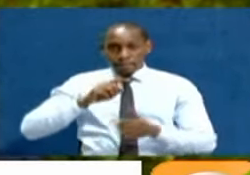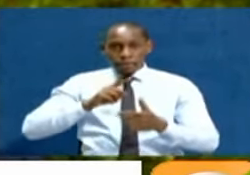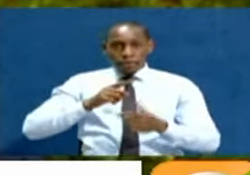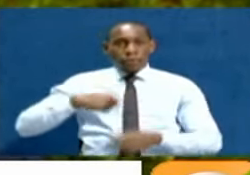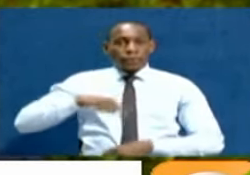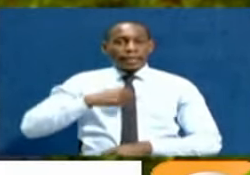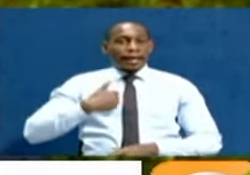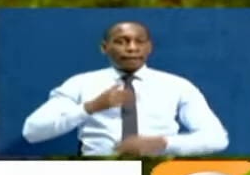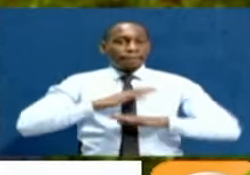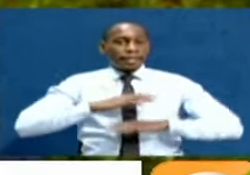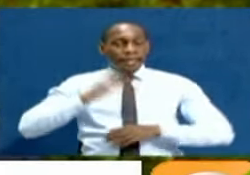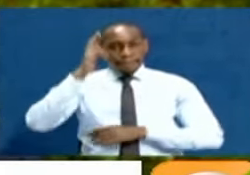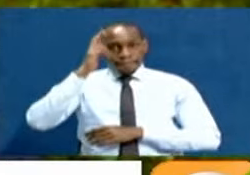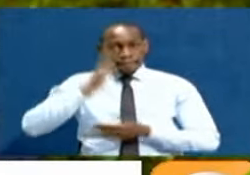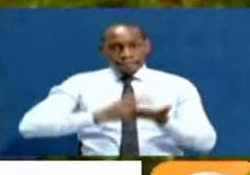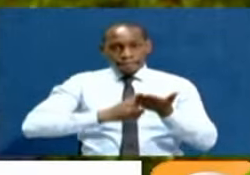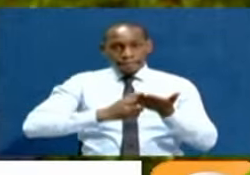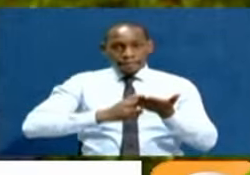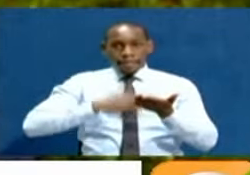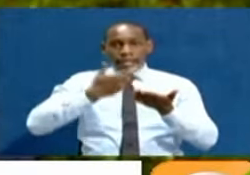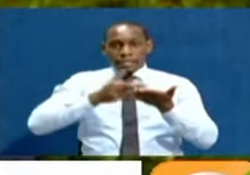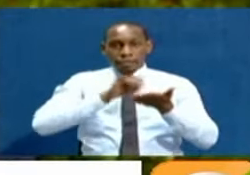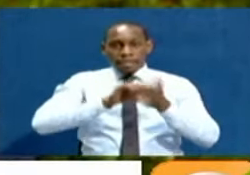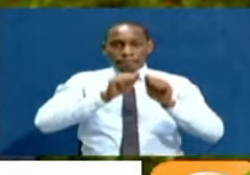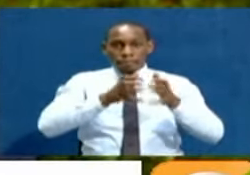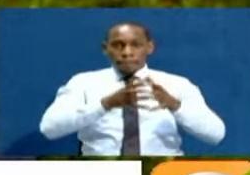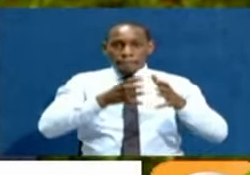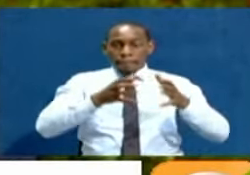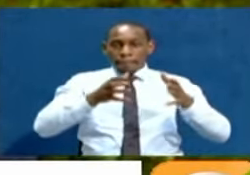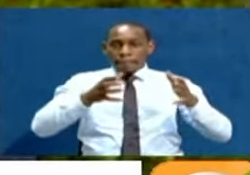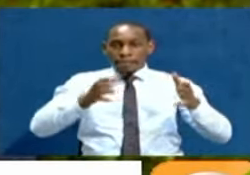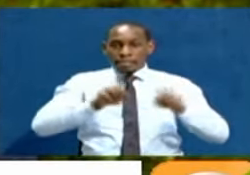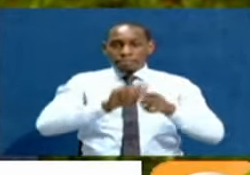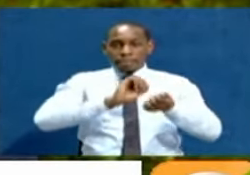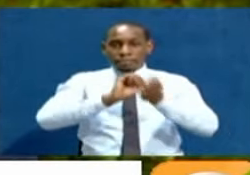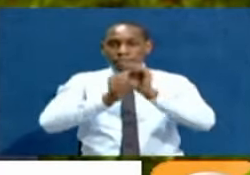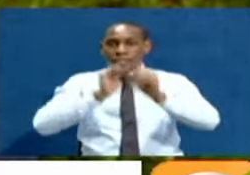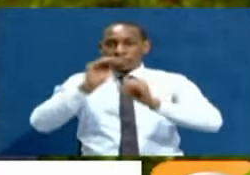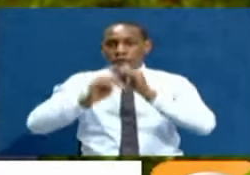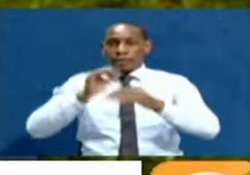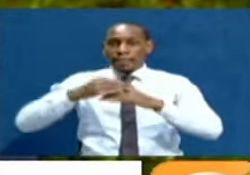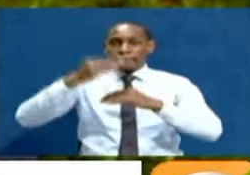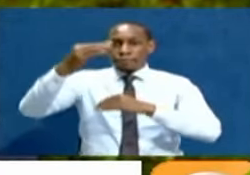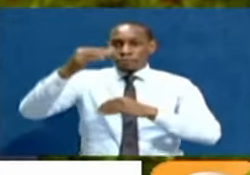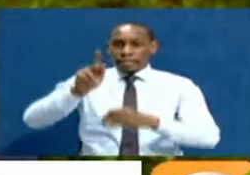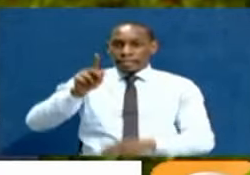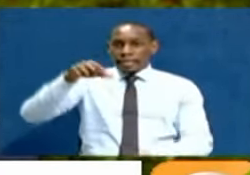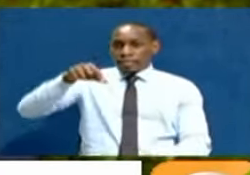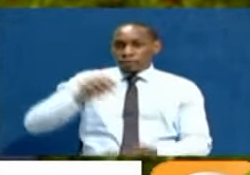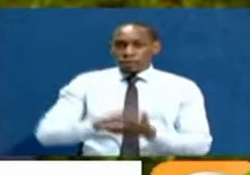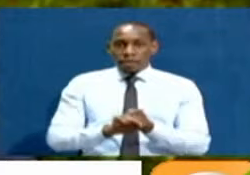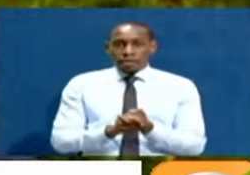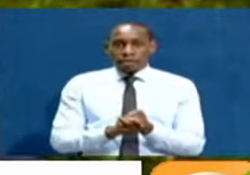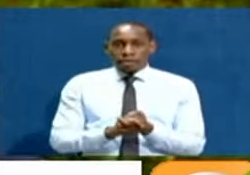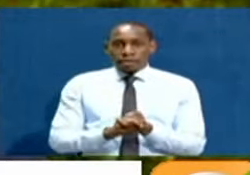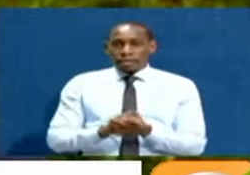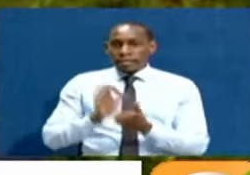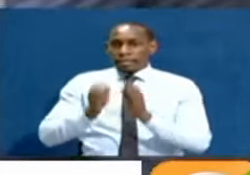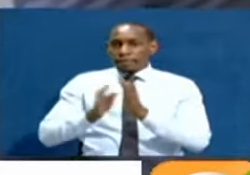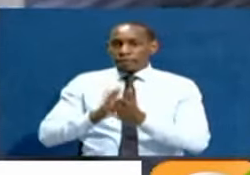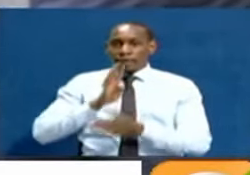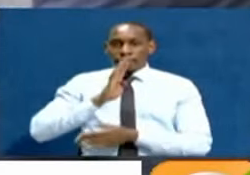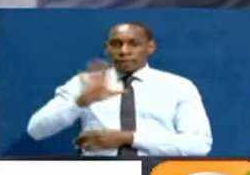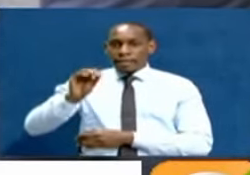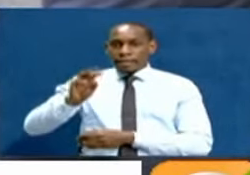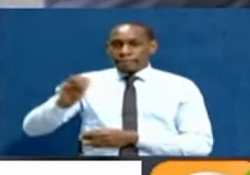enough resources in which to grow and to grow and to change the whole future of the airline. You but say, there's no $450 million.